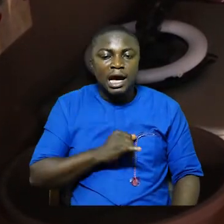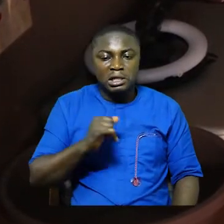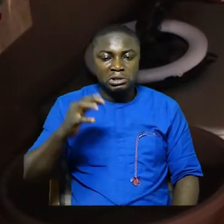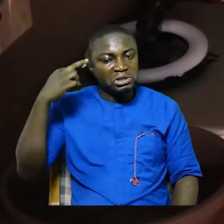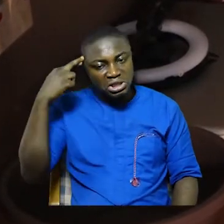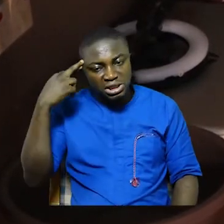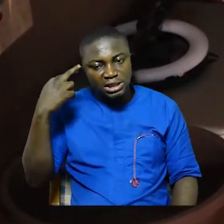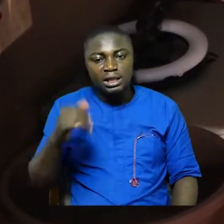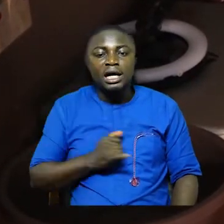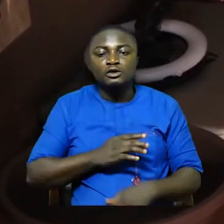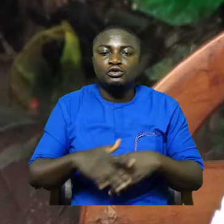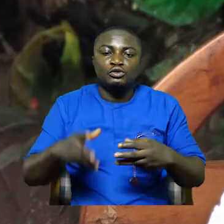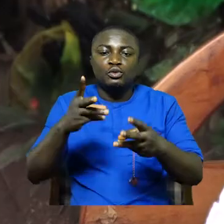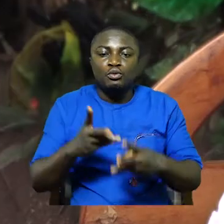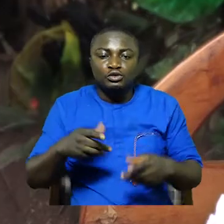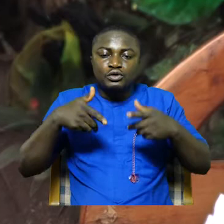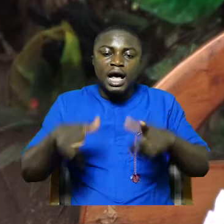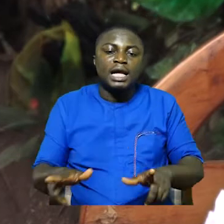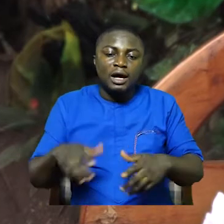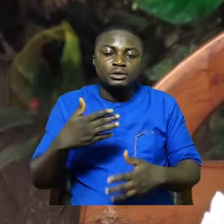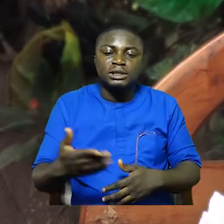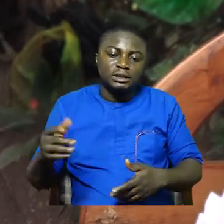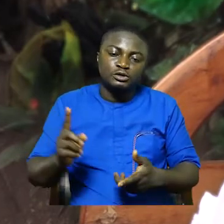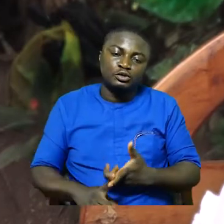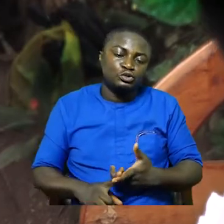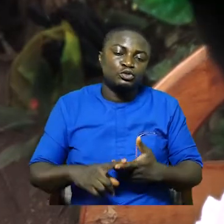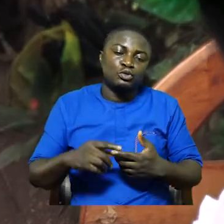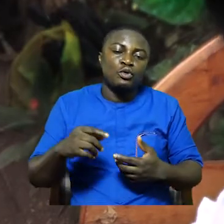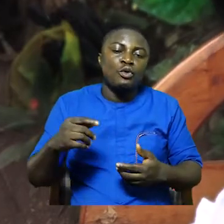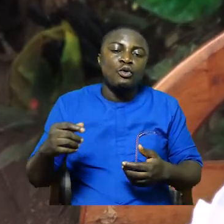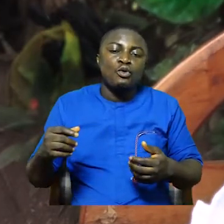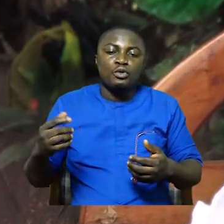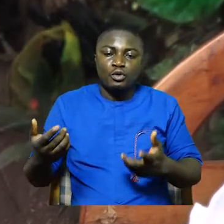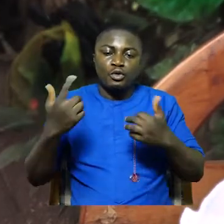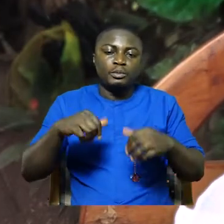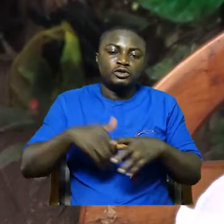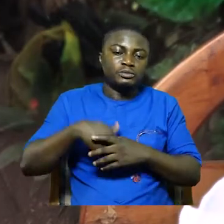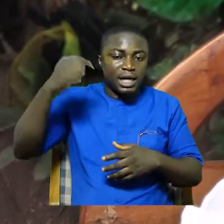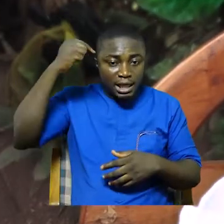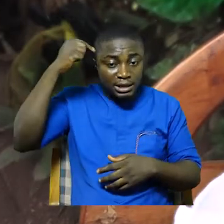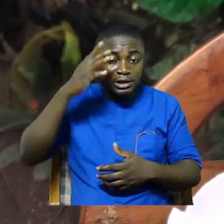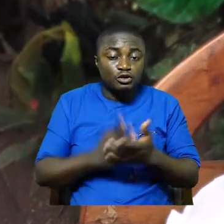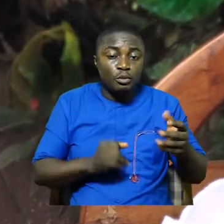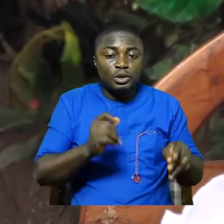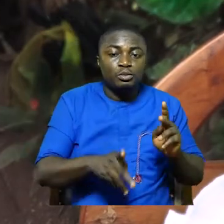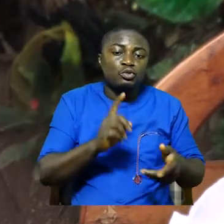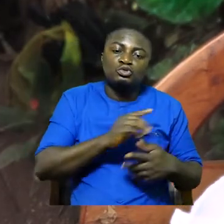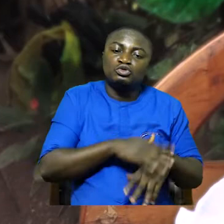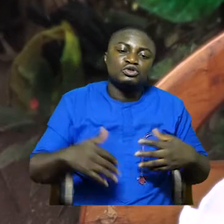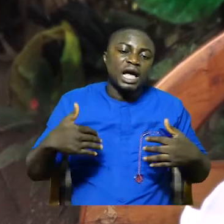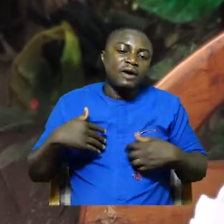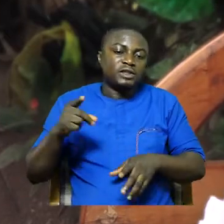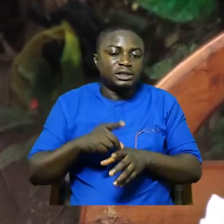That is how I think or how I reason. You understand? I don't want to allow things there, because there are people who don't even have any